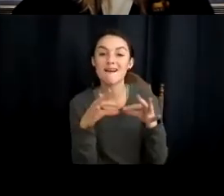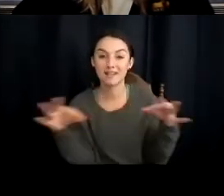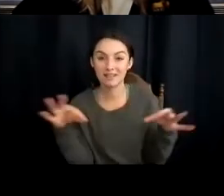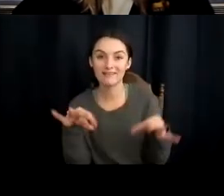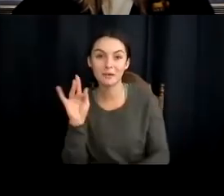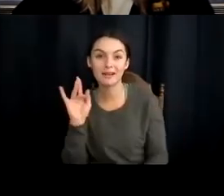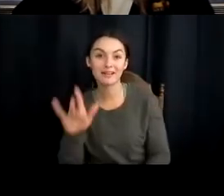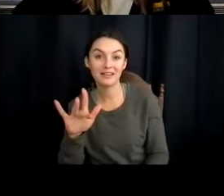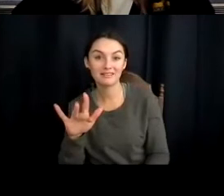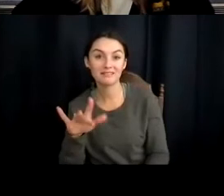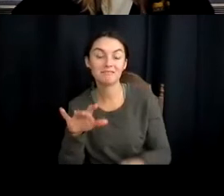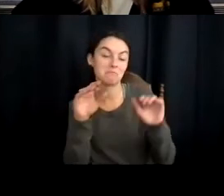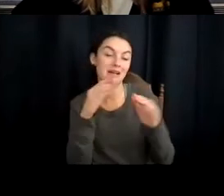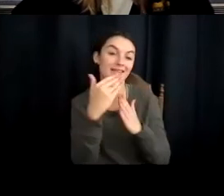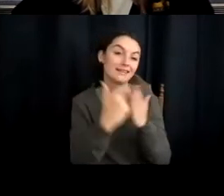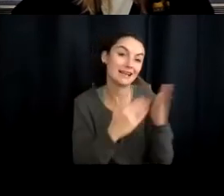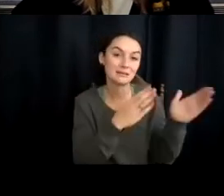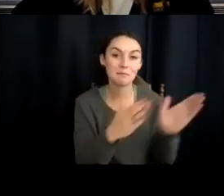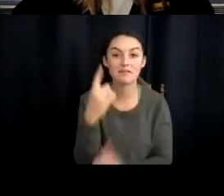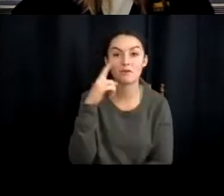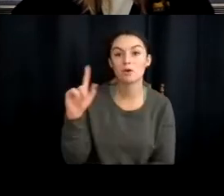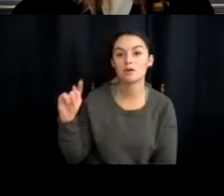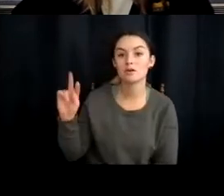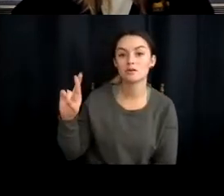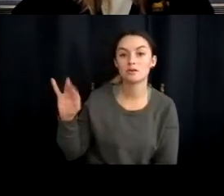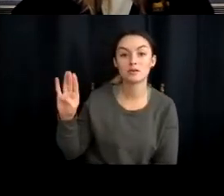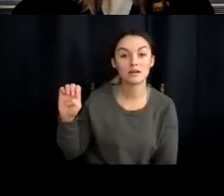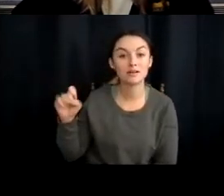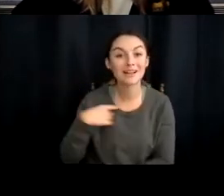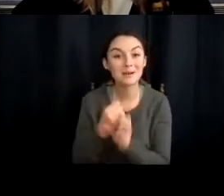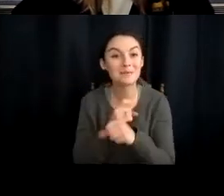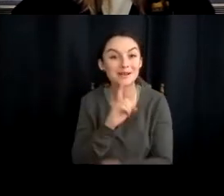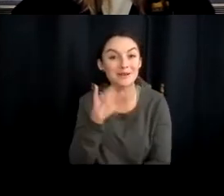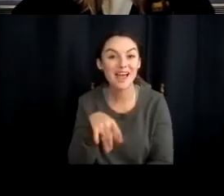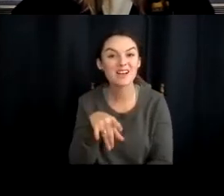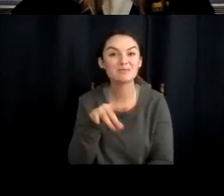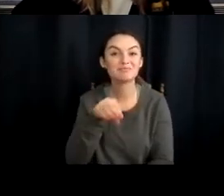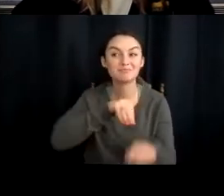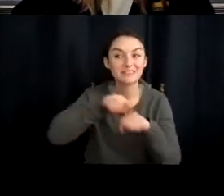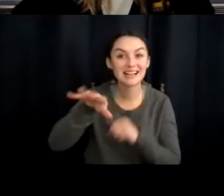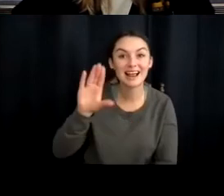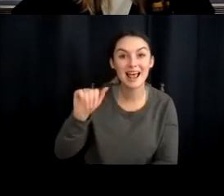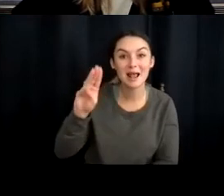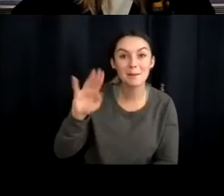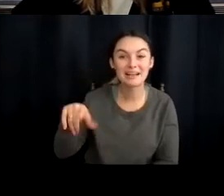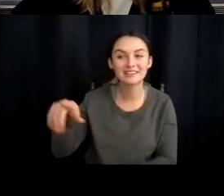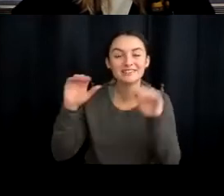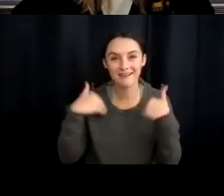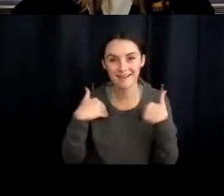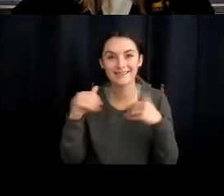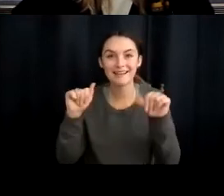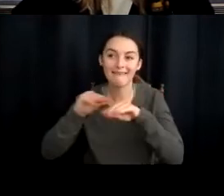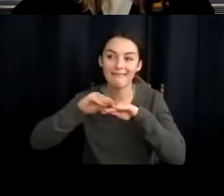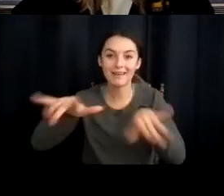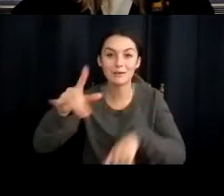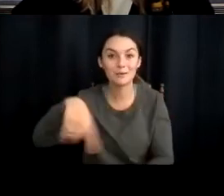the tribes. And I'll make sure that that gets sent out with the resources that Amy sends, because that's a really